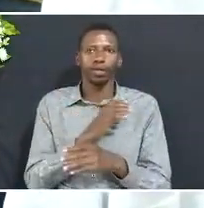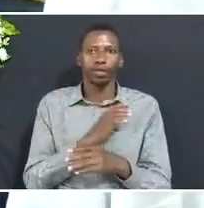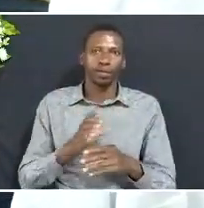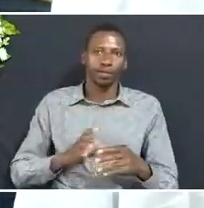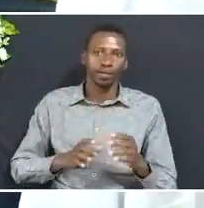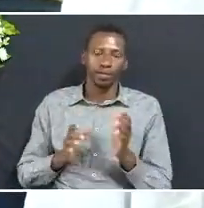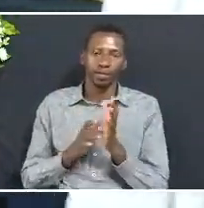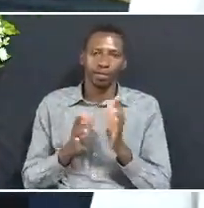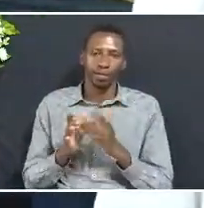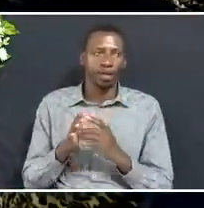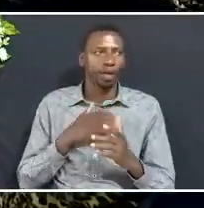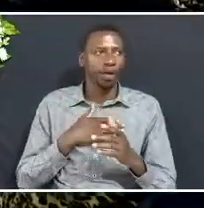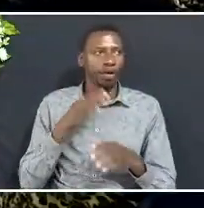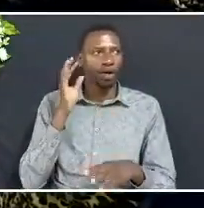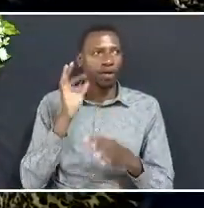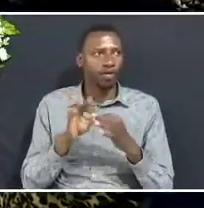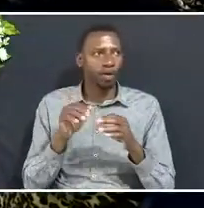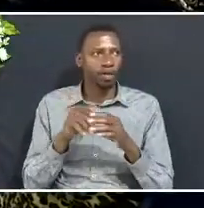faith in Him